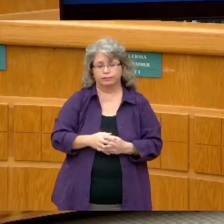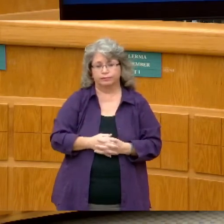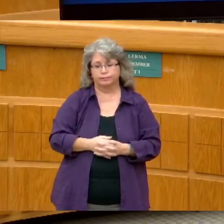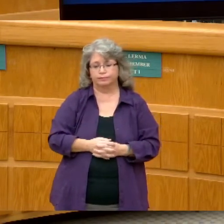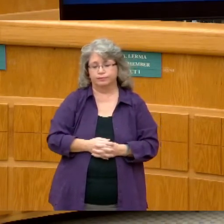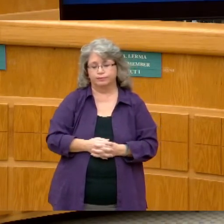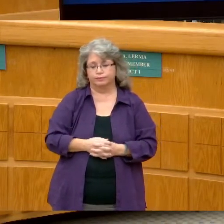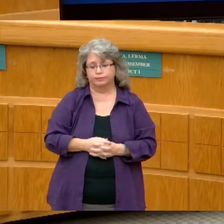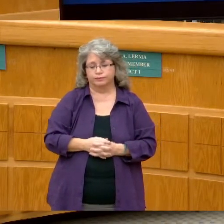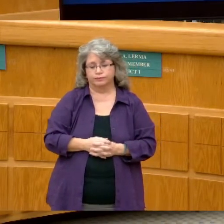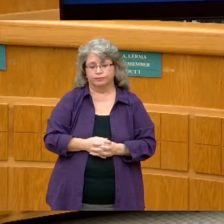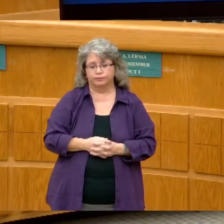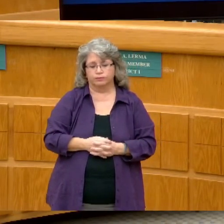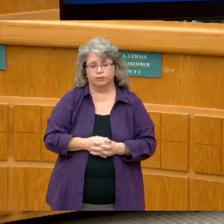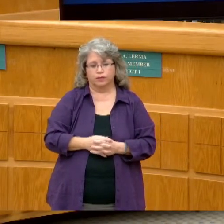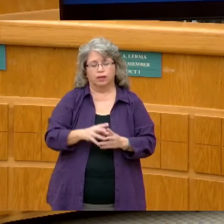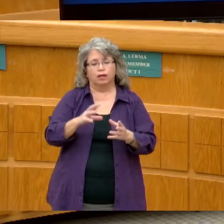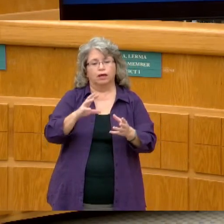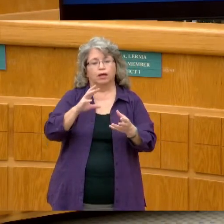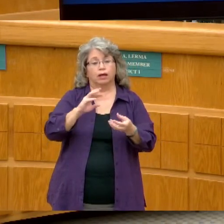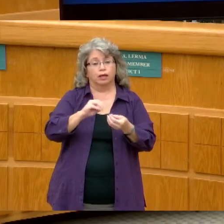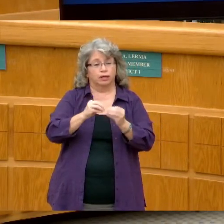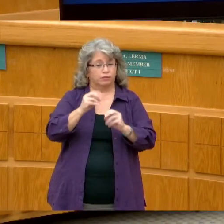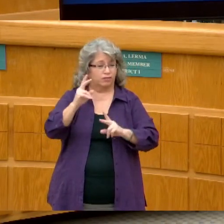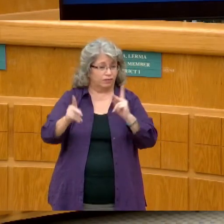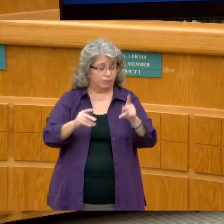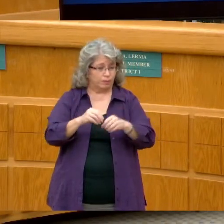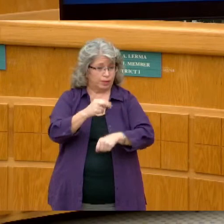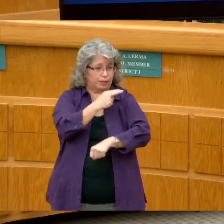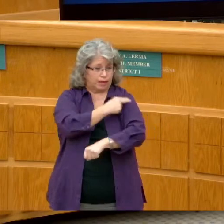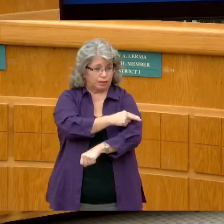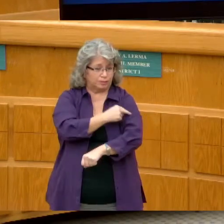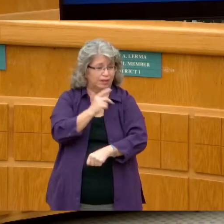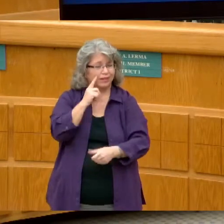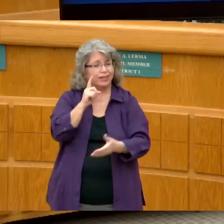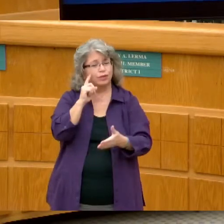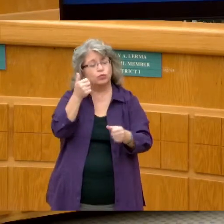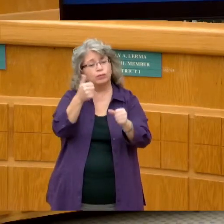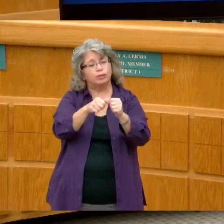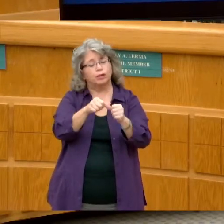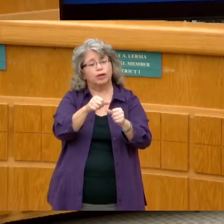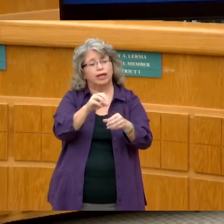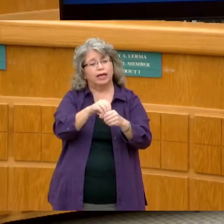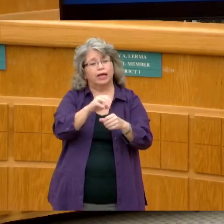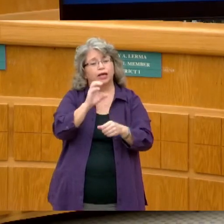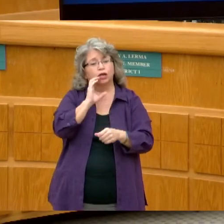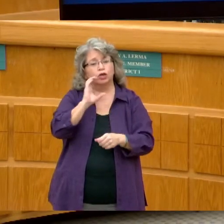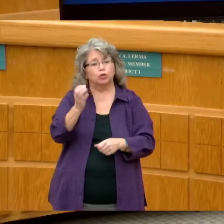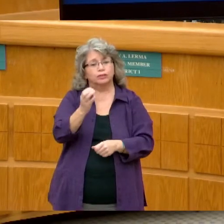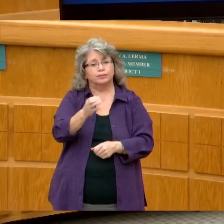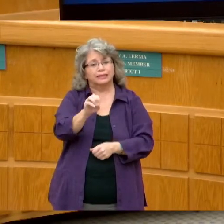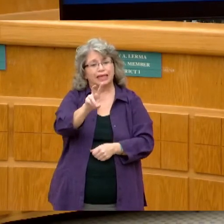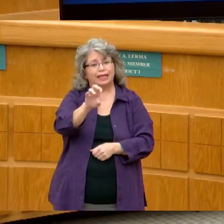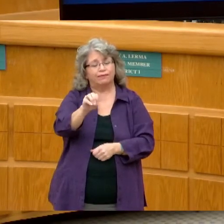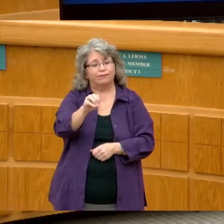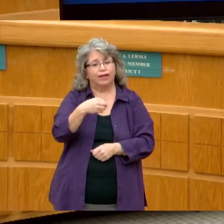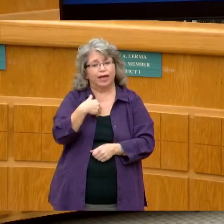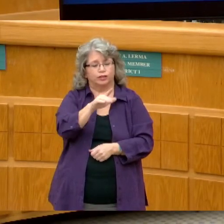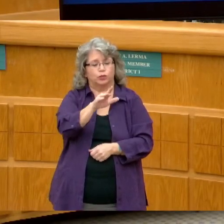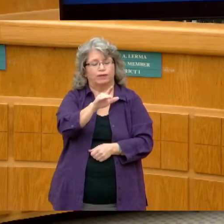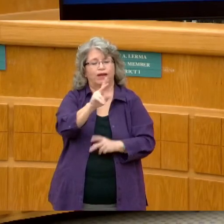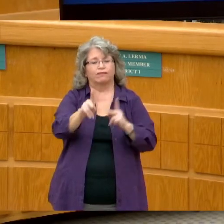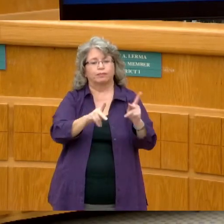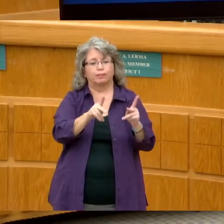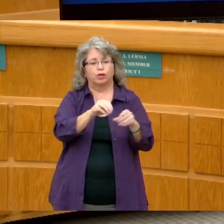The hospitalizations, I think everybody remembers at Christmas Eve we had 25 people with COVID-19 in the hospital. Then